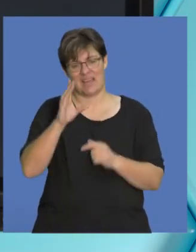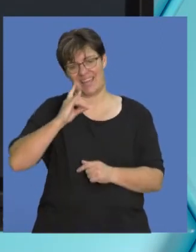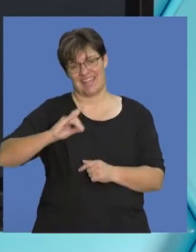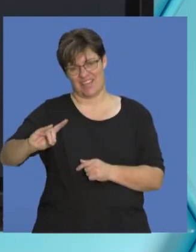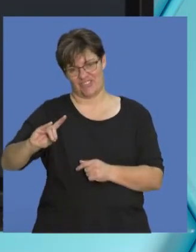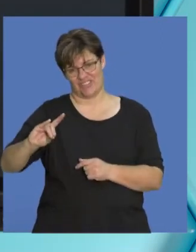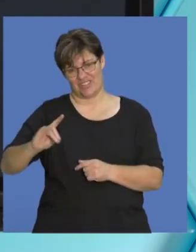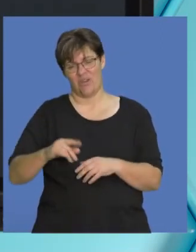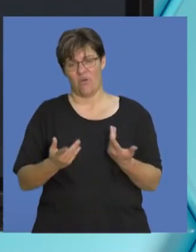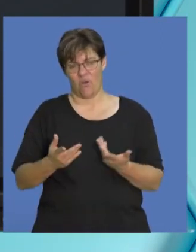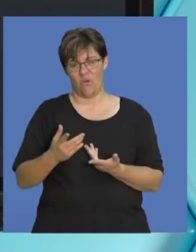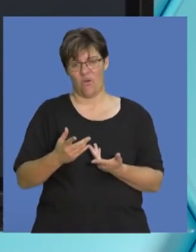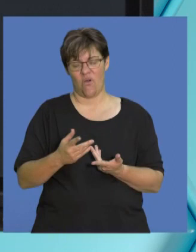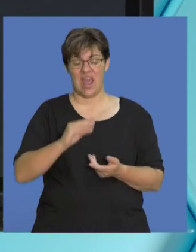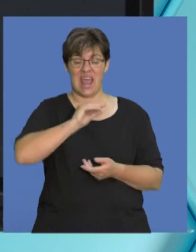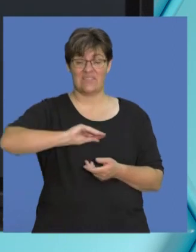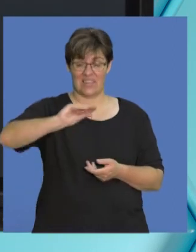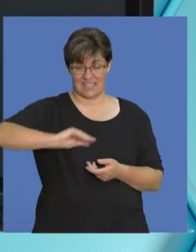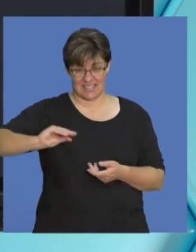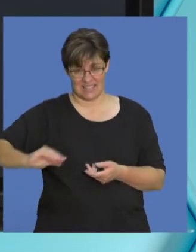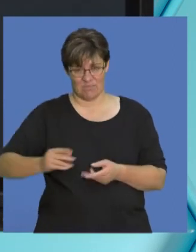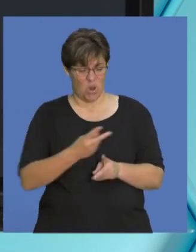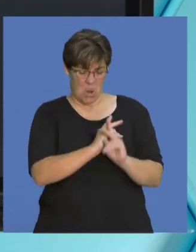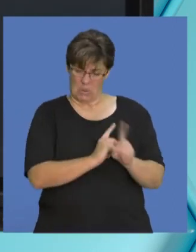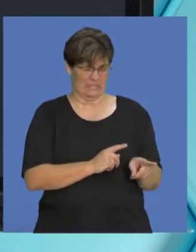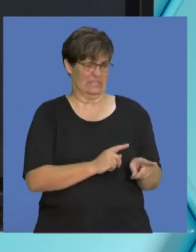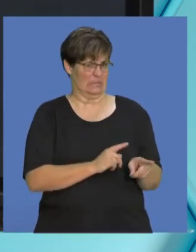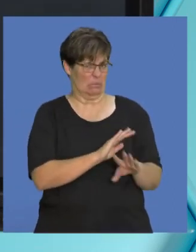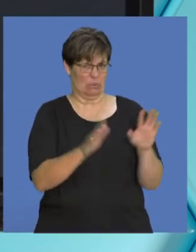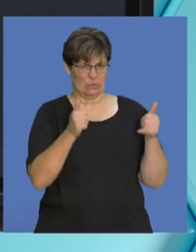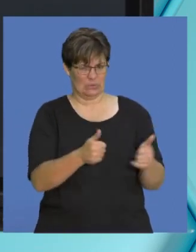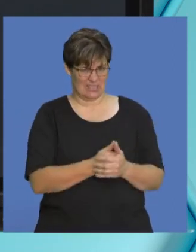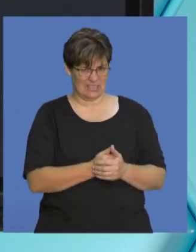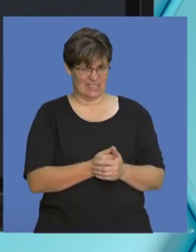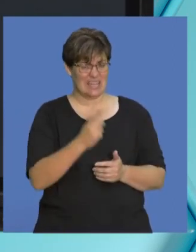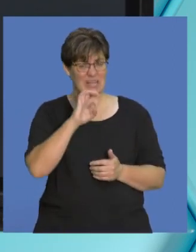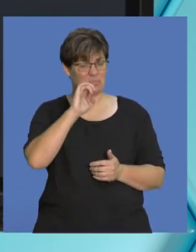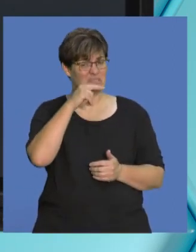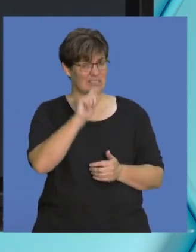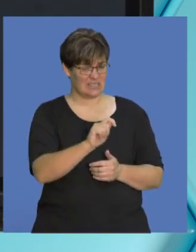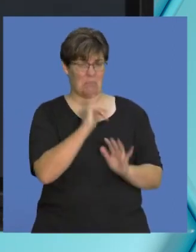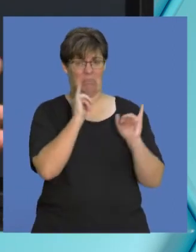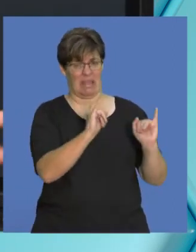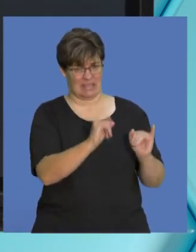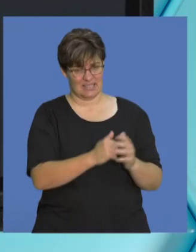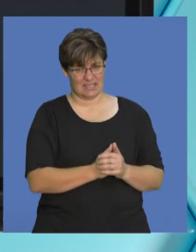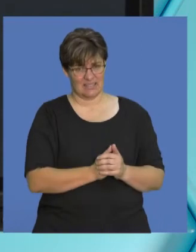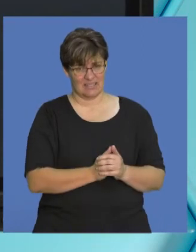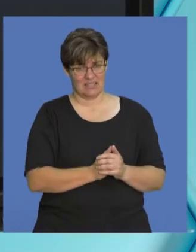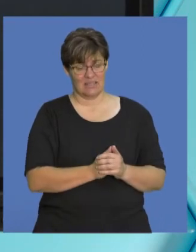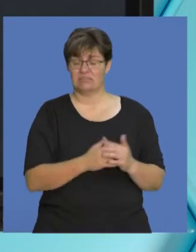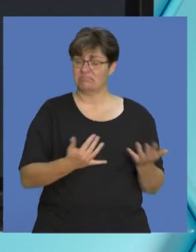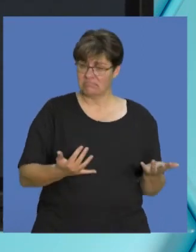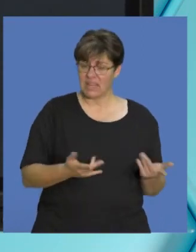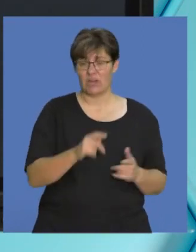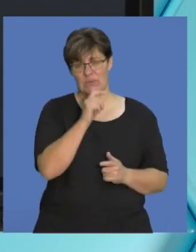savings route or the investment route than the loan route, because really debt is really, really bad unless you